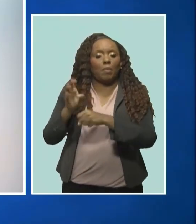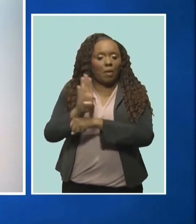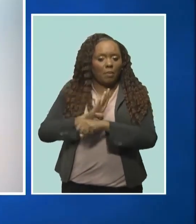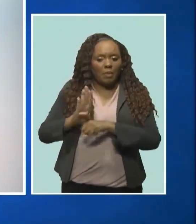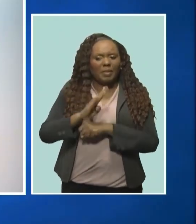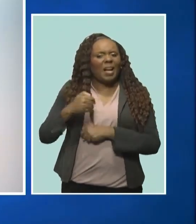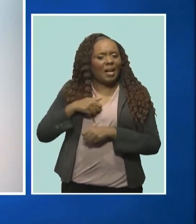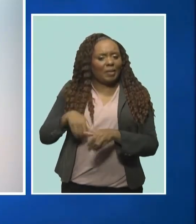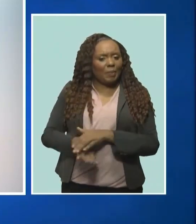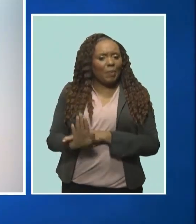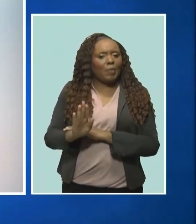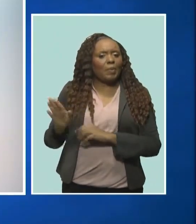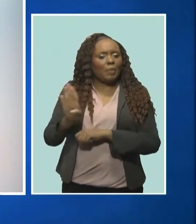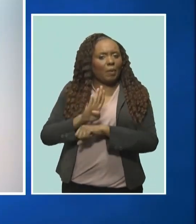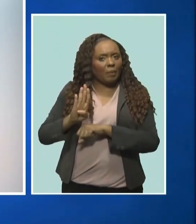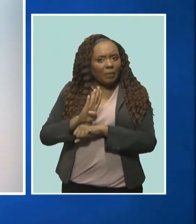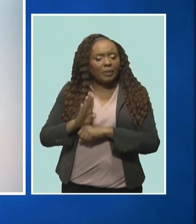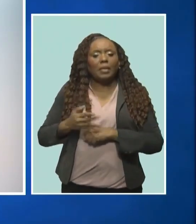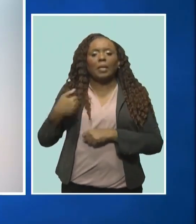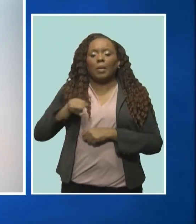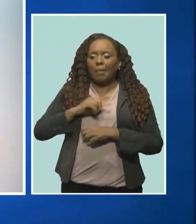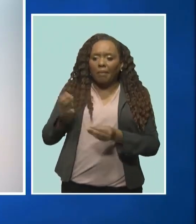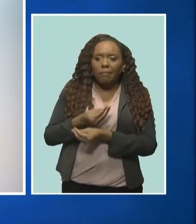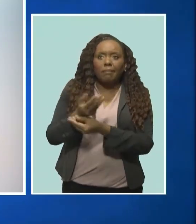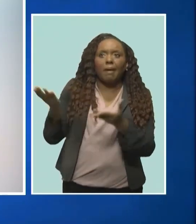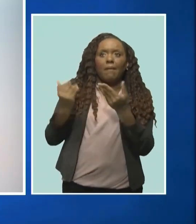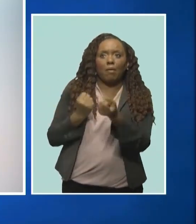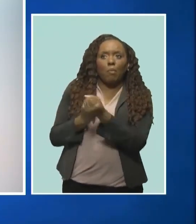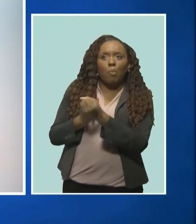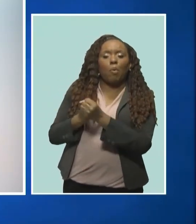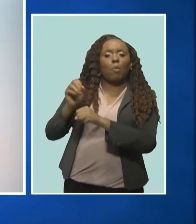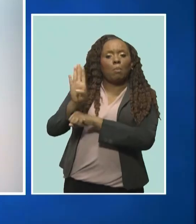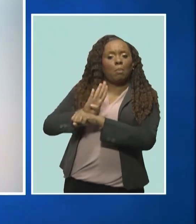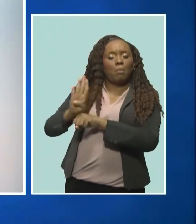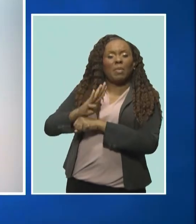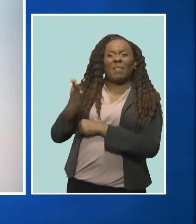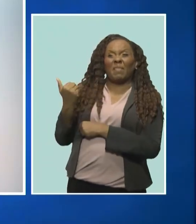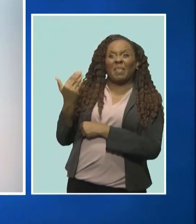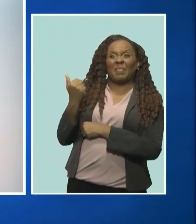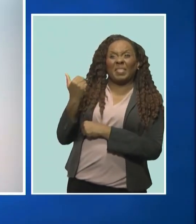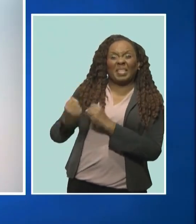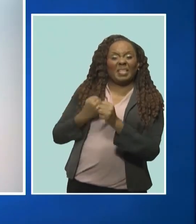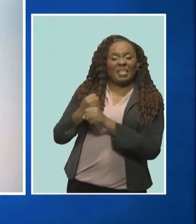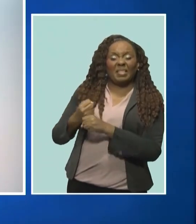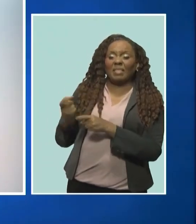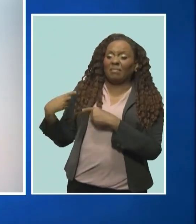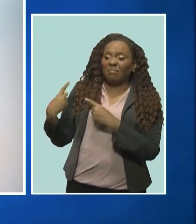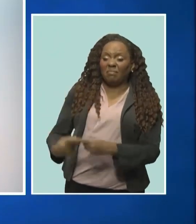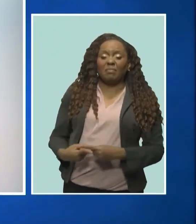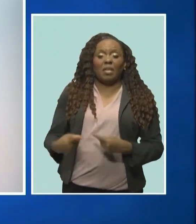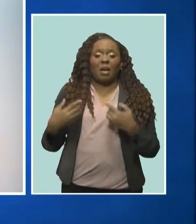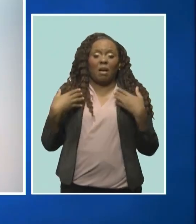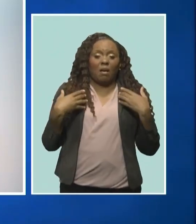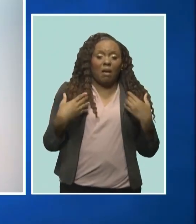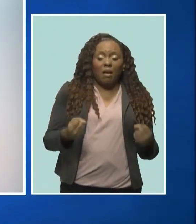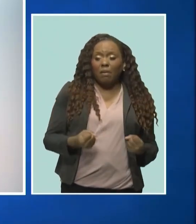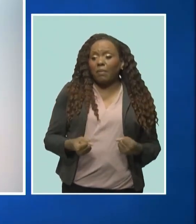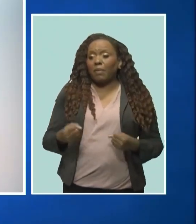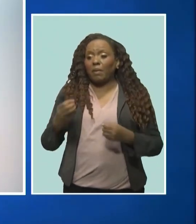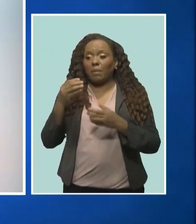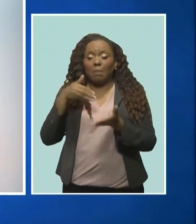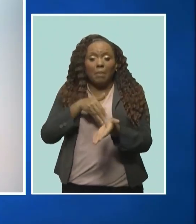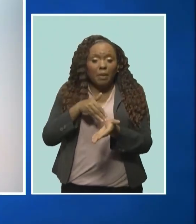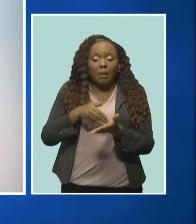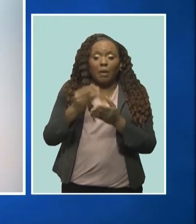first, right? So we've been giving back to Barbados for the past 15 years. Medical supplies, school supplies, hospital supplies,